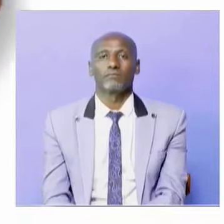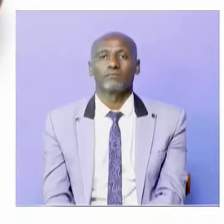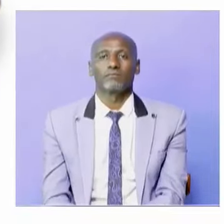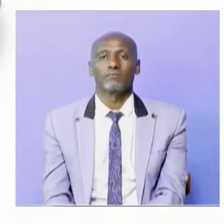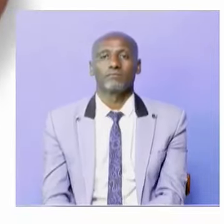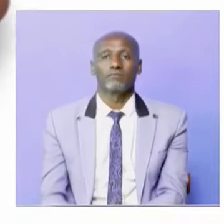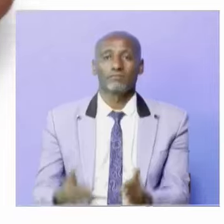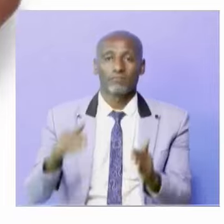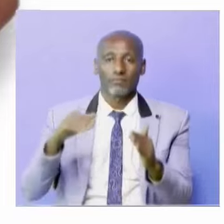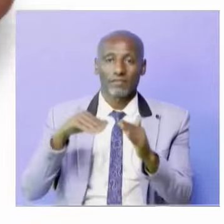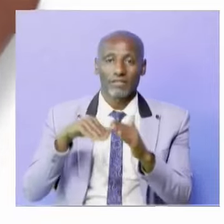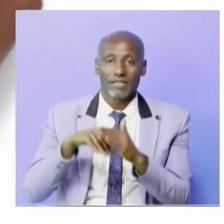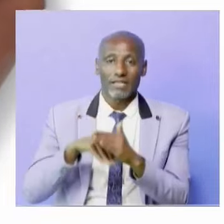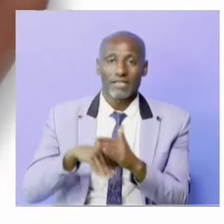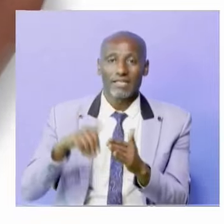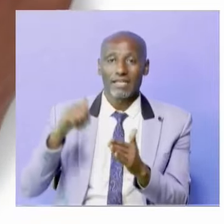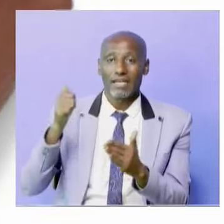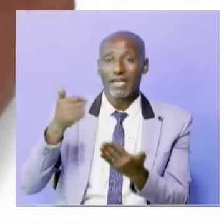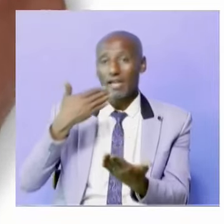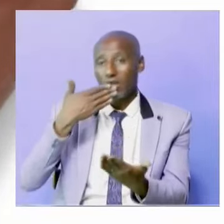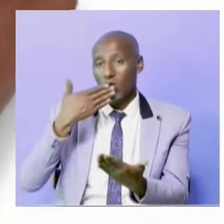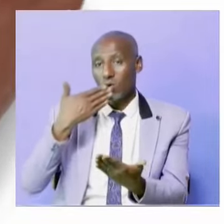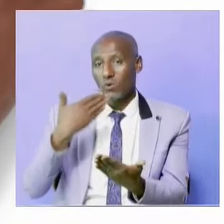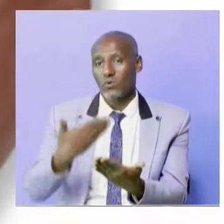In a good